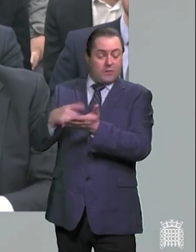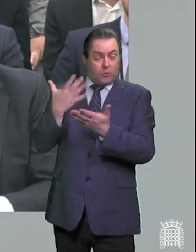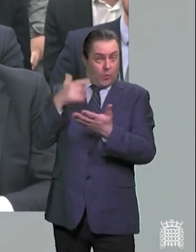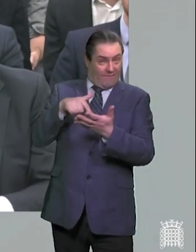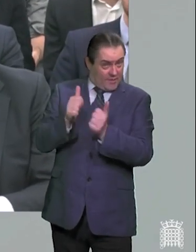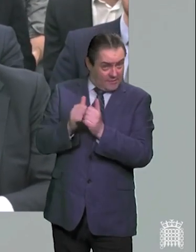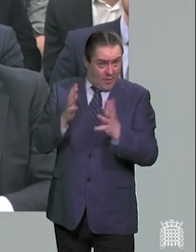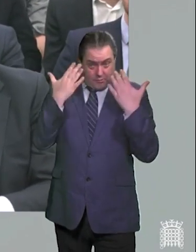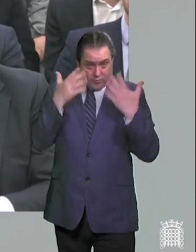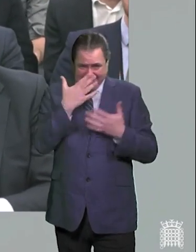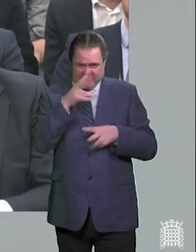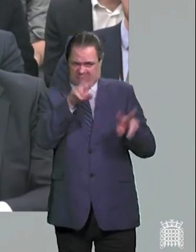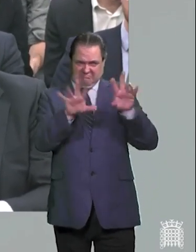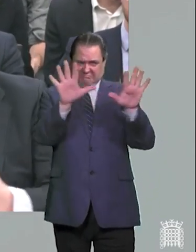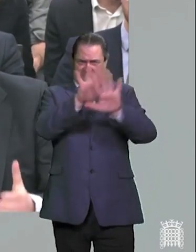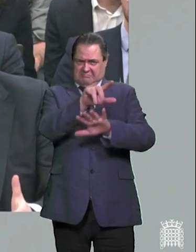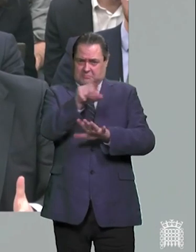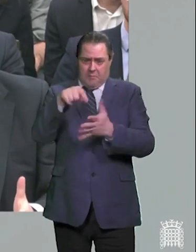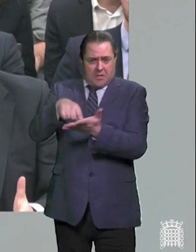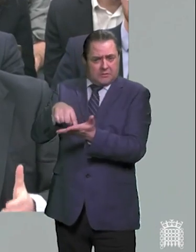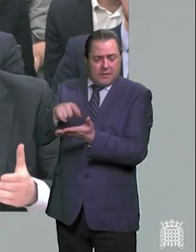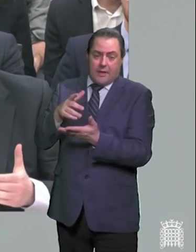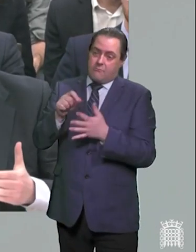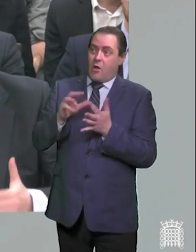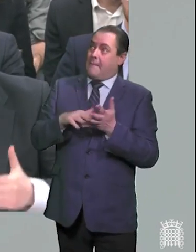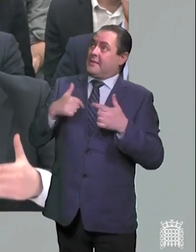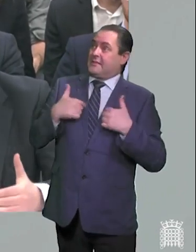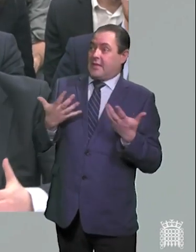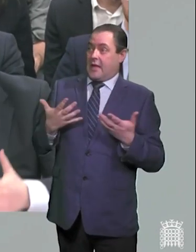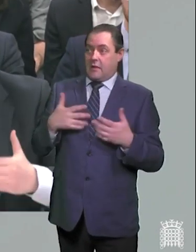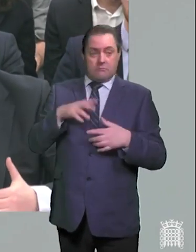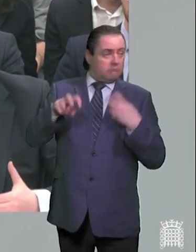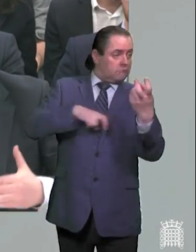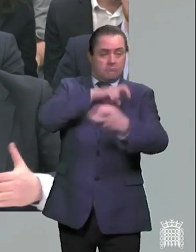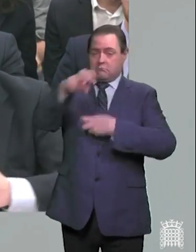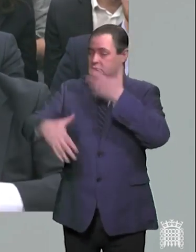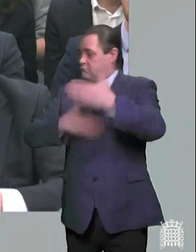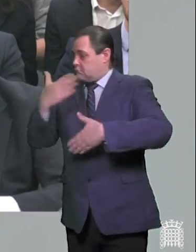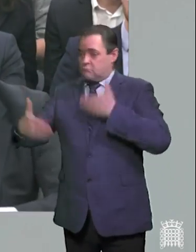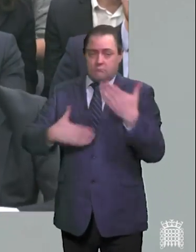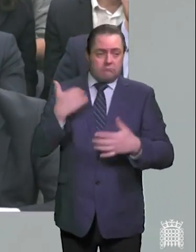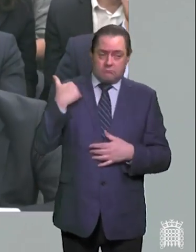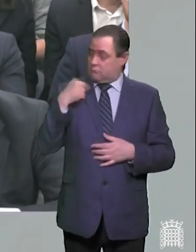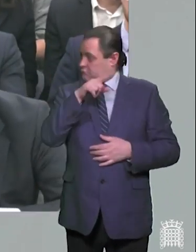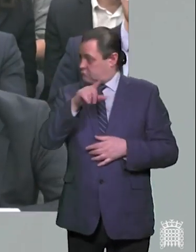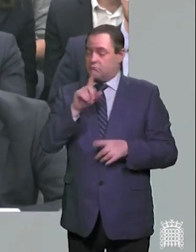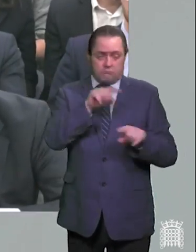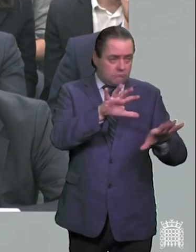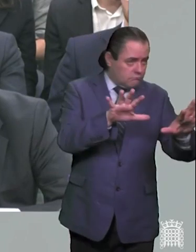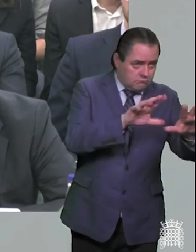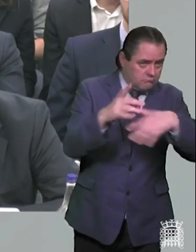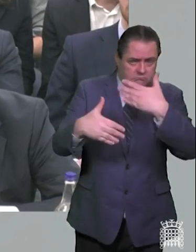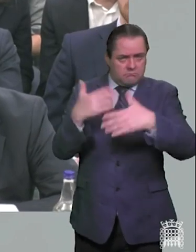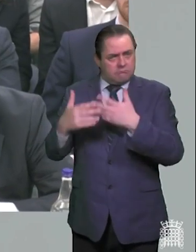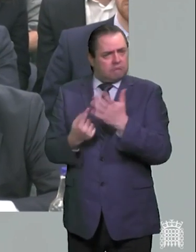attach to it, but when you're Prime Minister, you move around, quite rightly, your officials give you